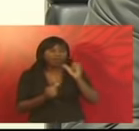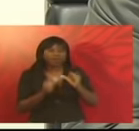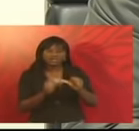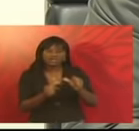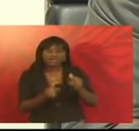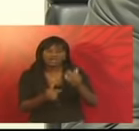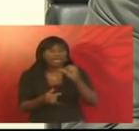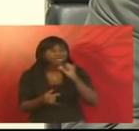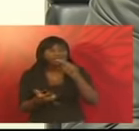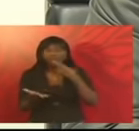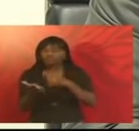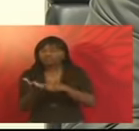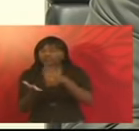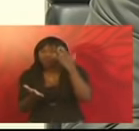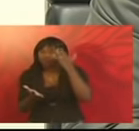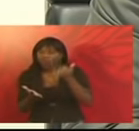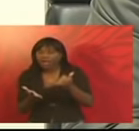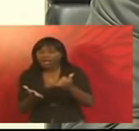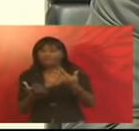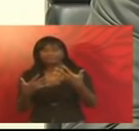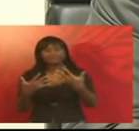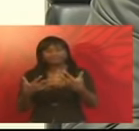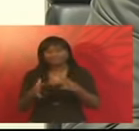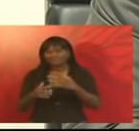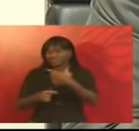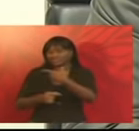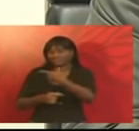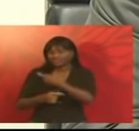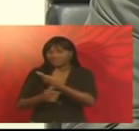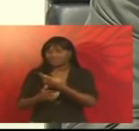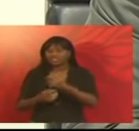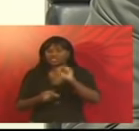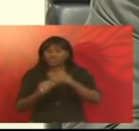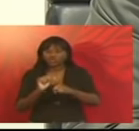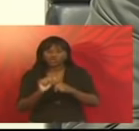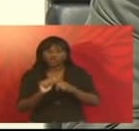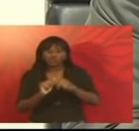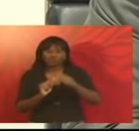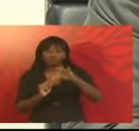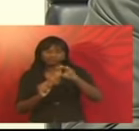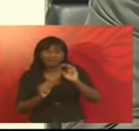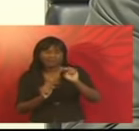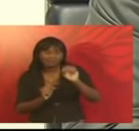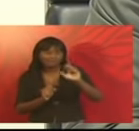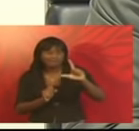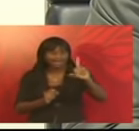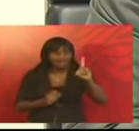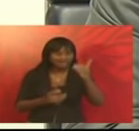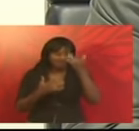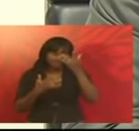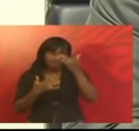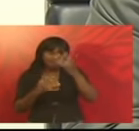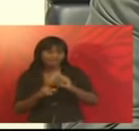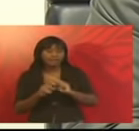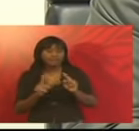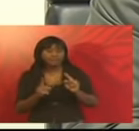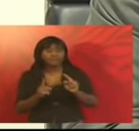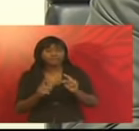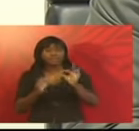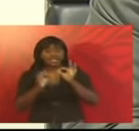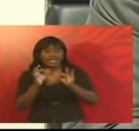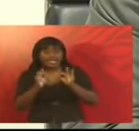you were monitoring a trial of a vaccine. When they're monitoring a trial of a vaccine, then what they actually do is they